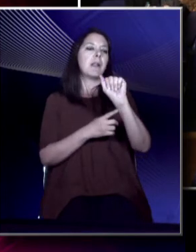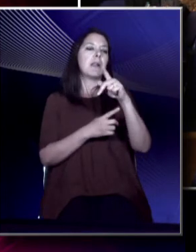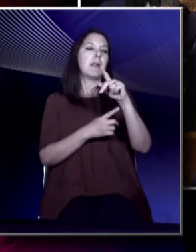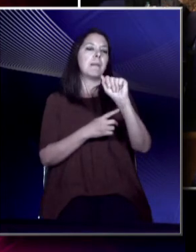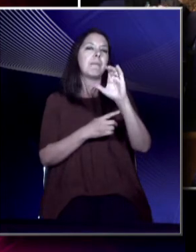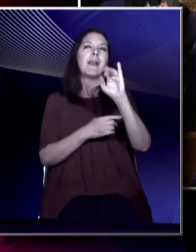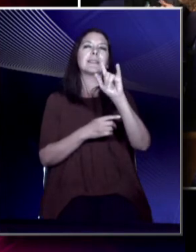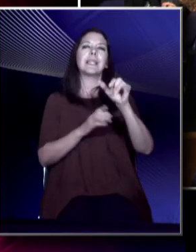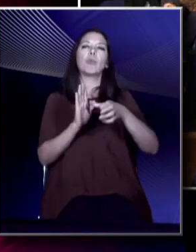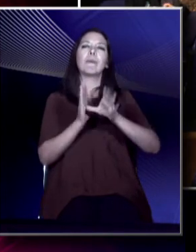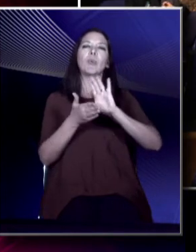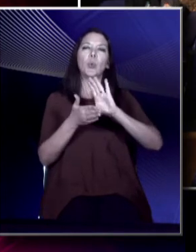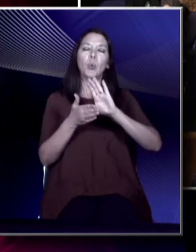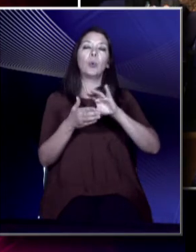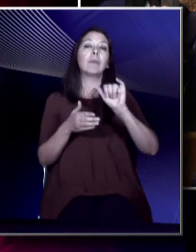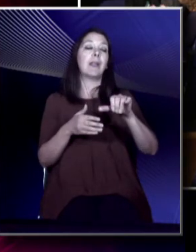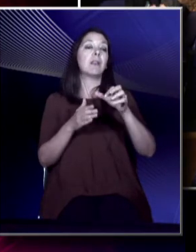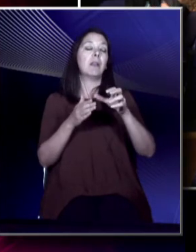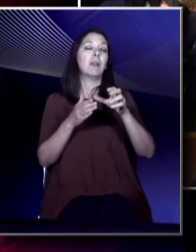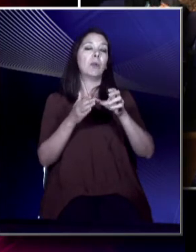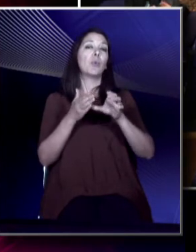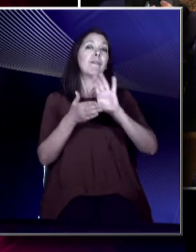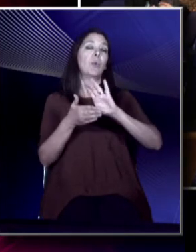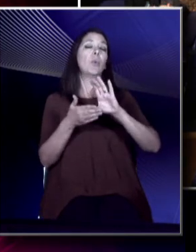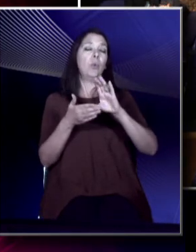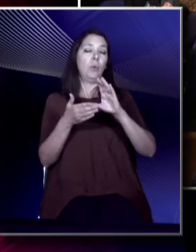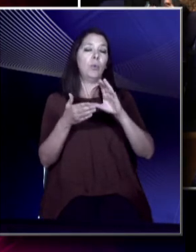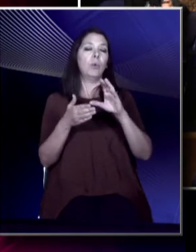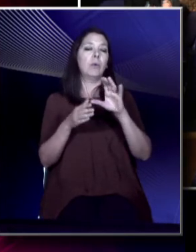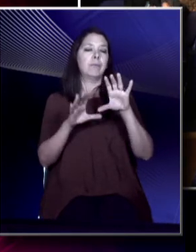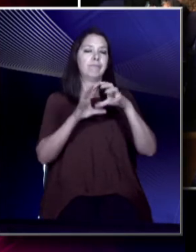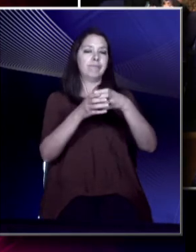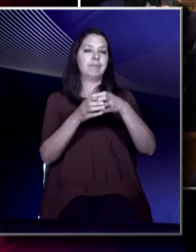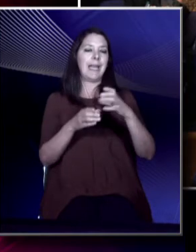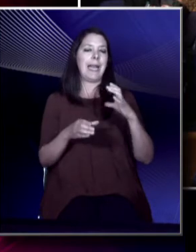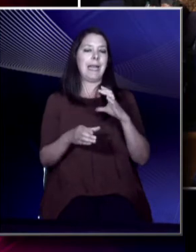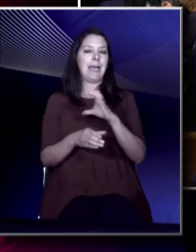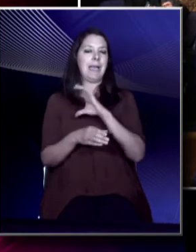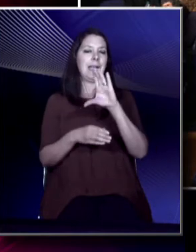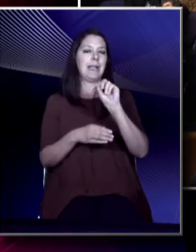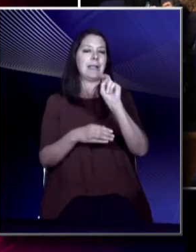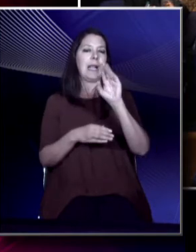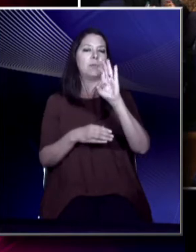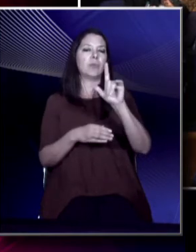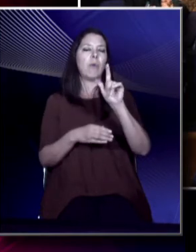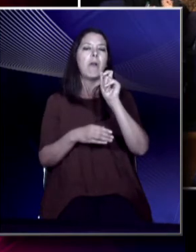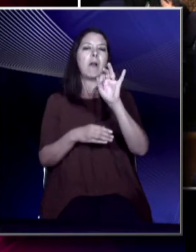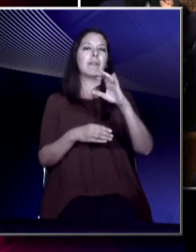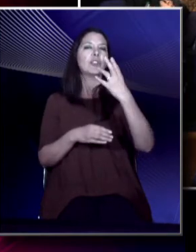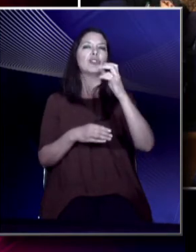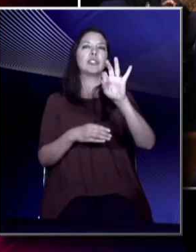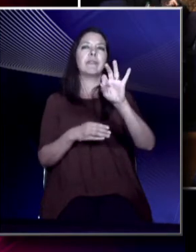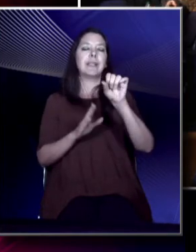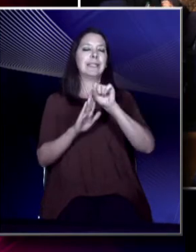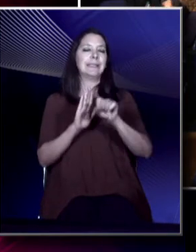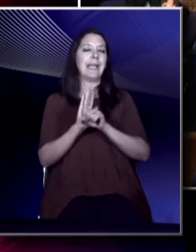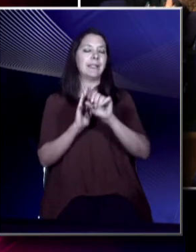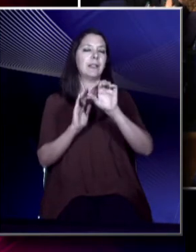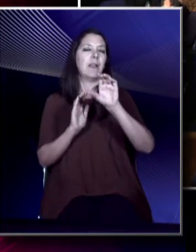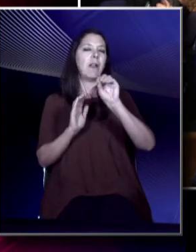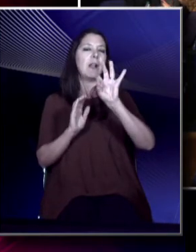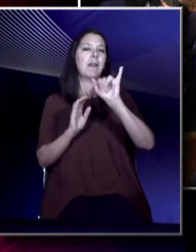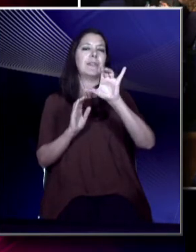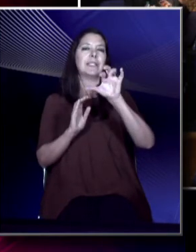internal capacity review that was completed by an organization called the Council of Chief State School Officers, or